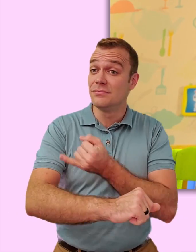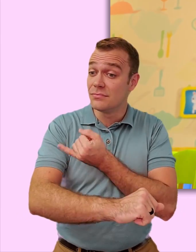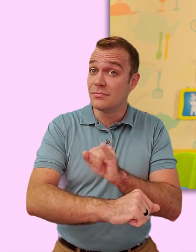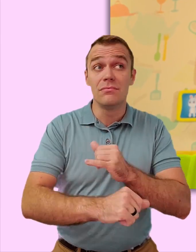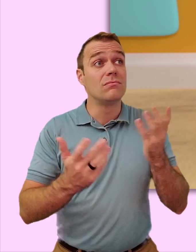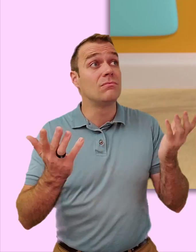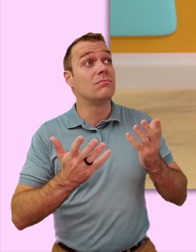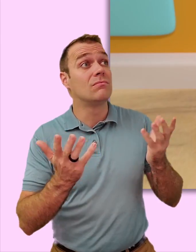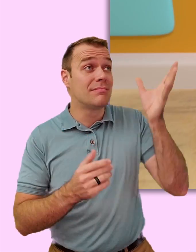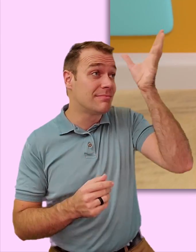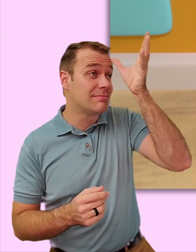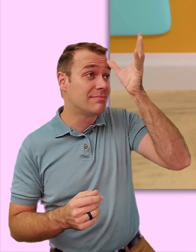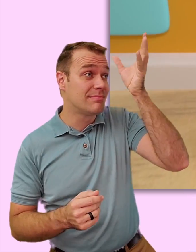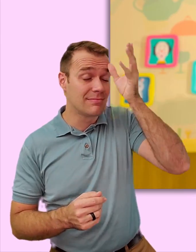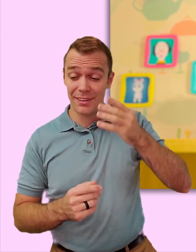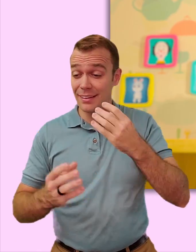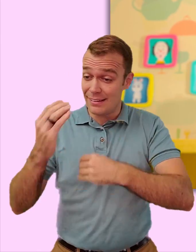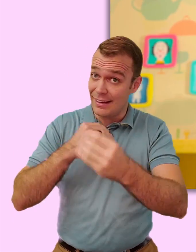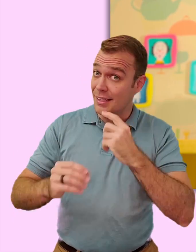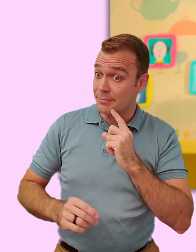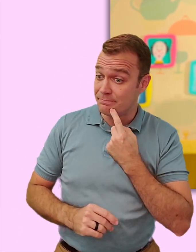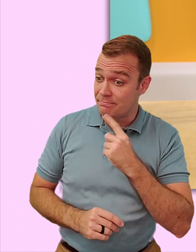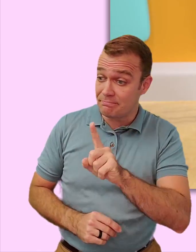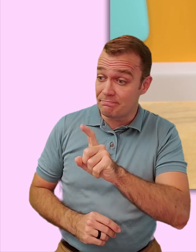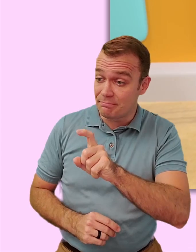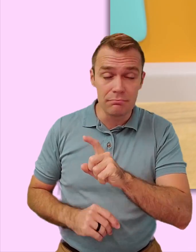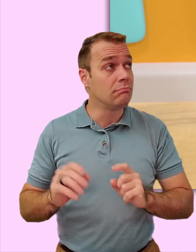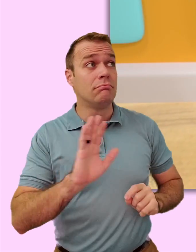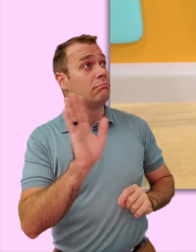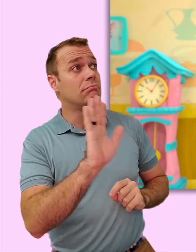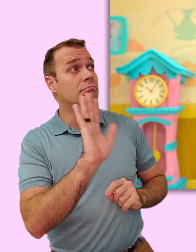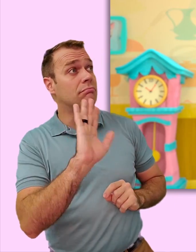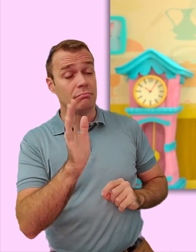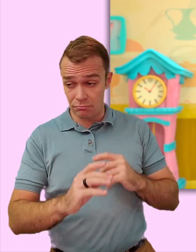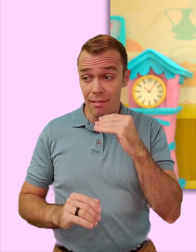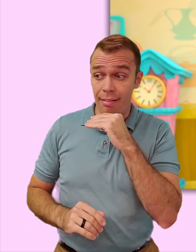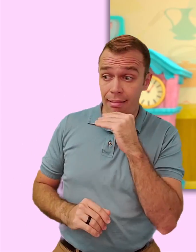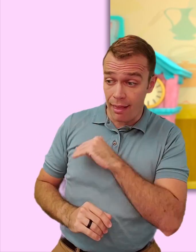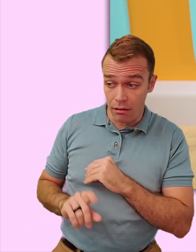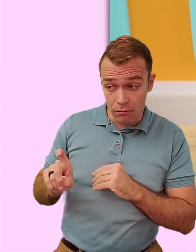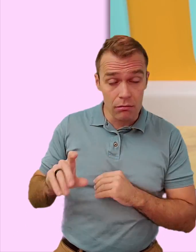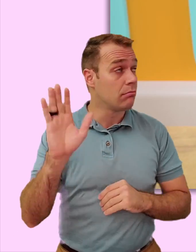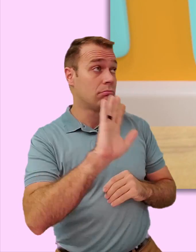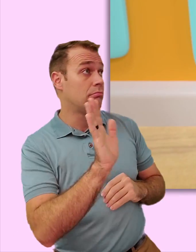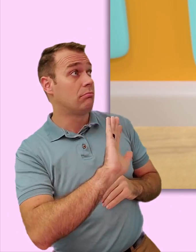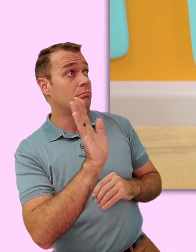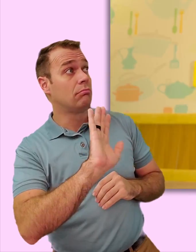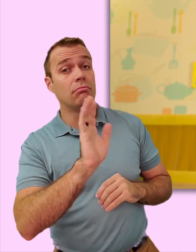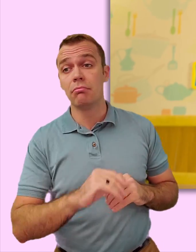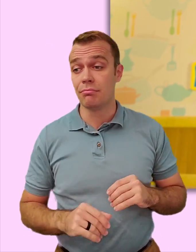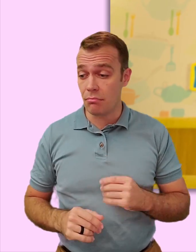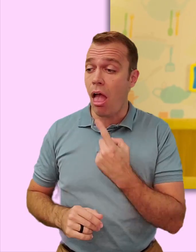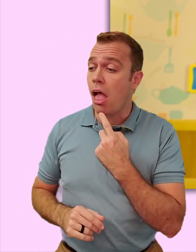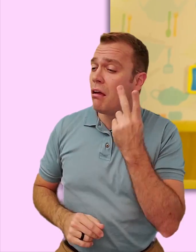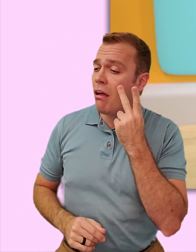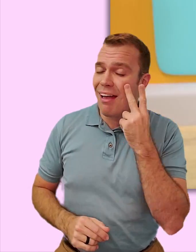Johny Johny Yes Papa, eating candy no papa, telling lies no papa,